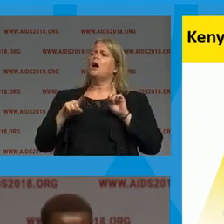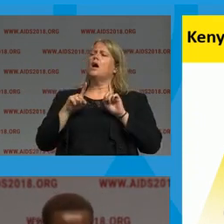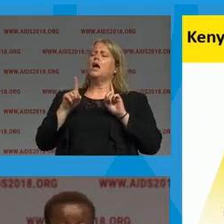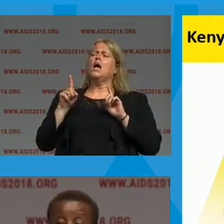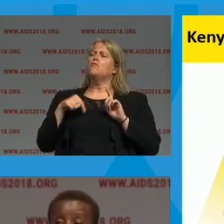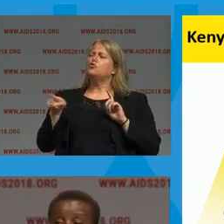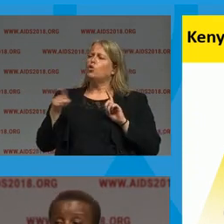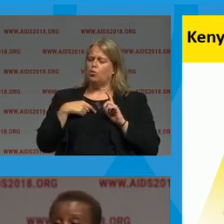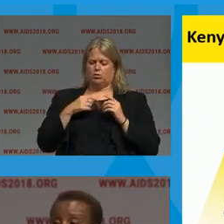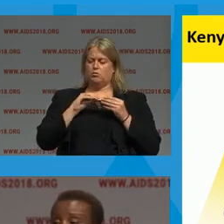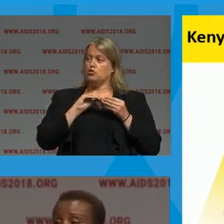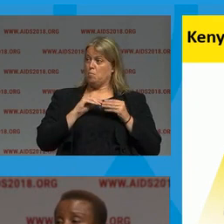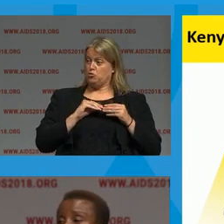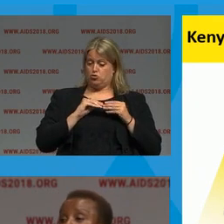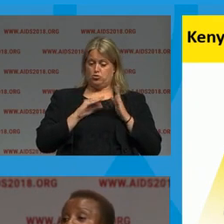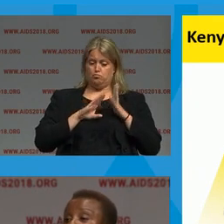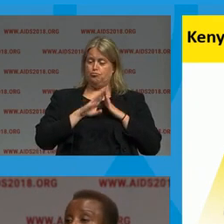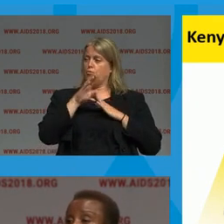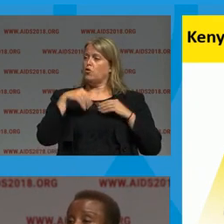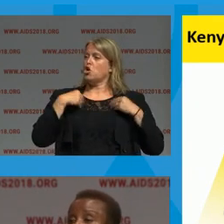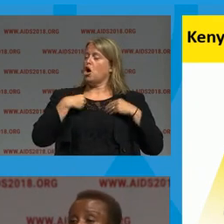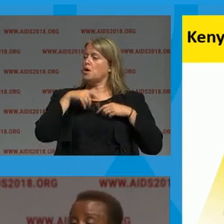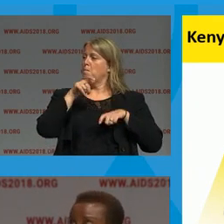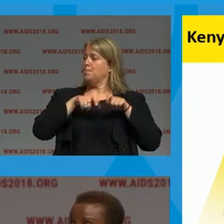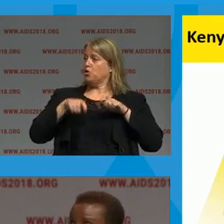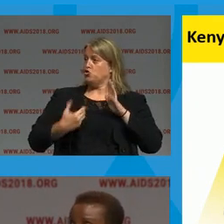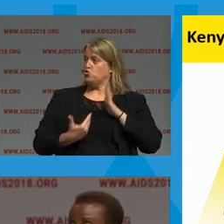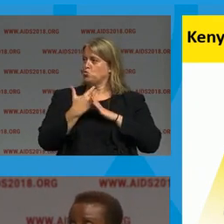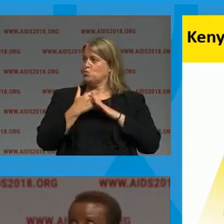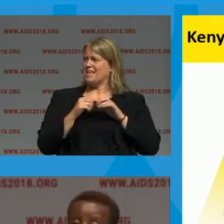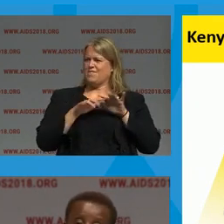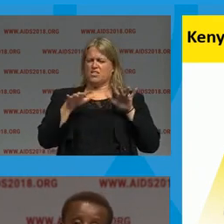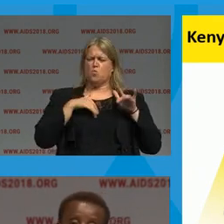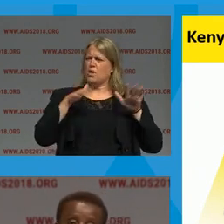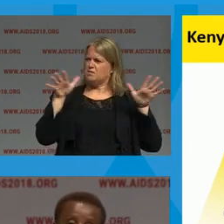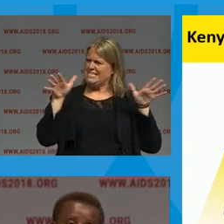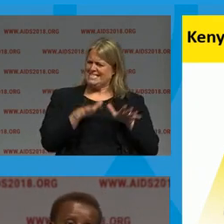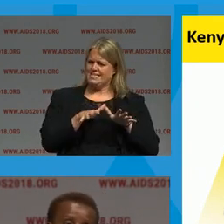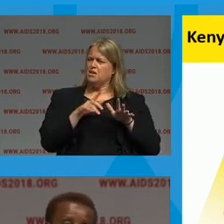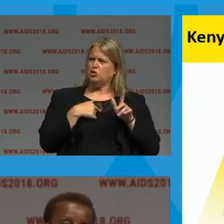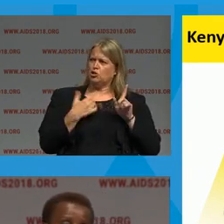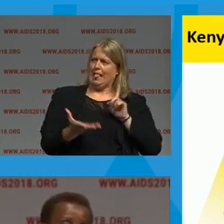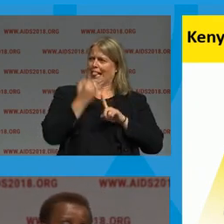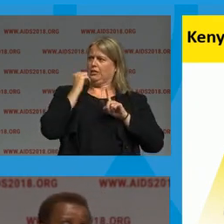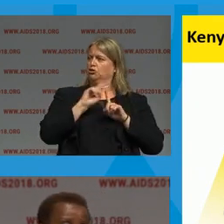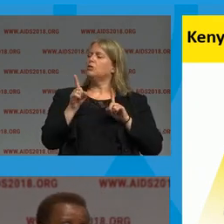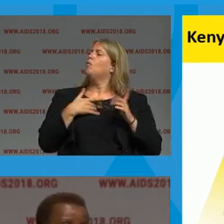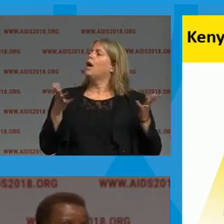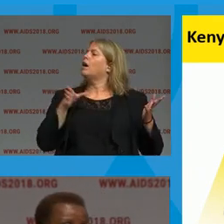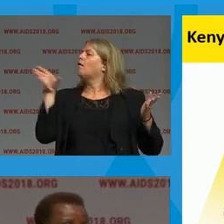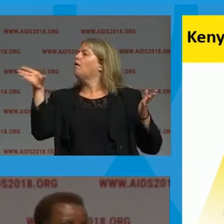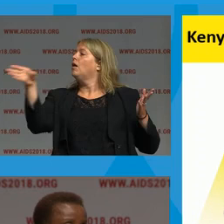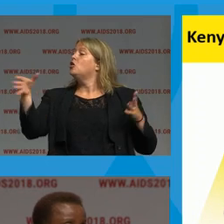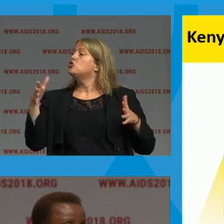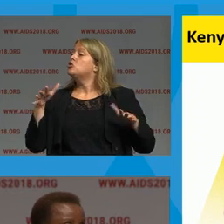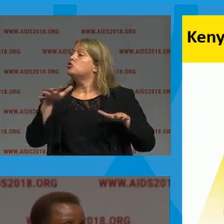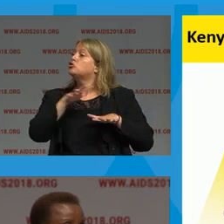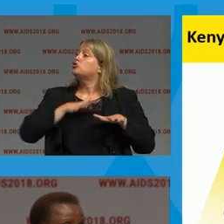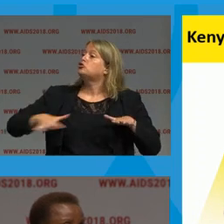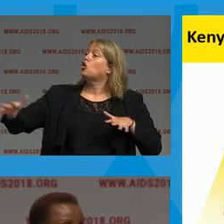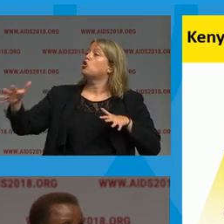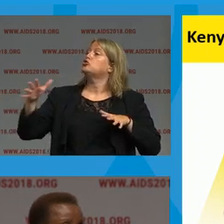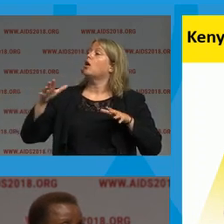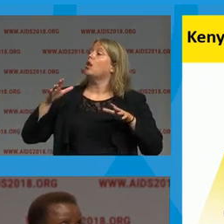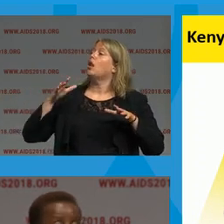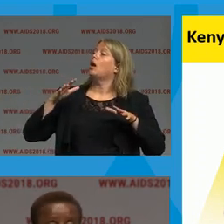do not get the numbers we want for young people's new infections? Is it social services? Is it the HIV